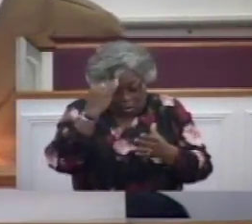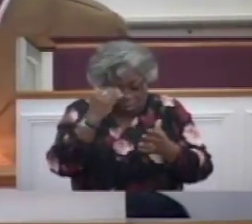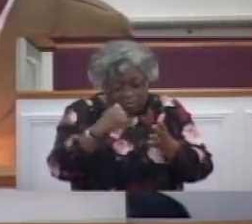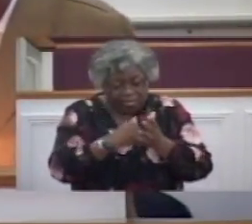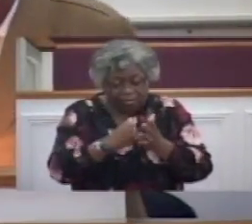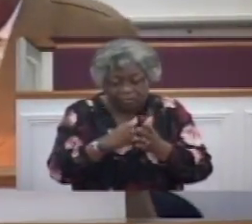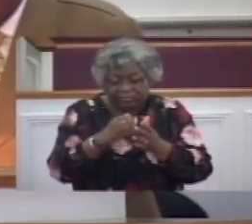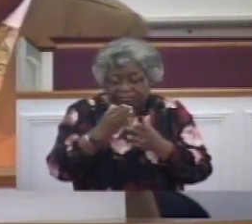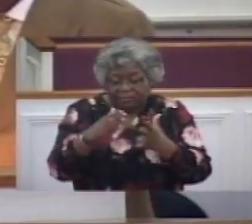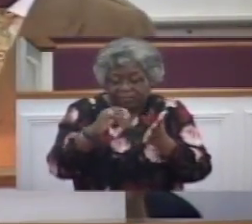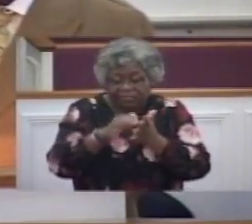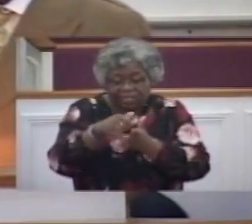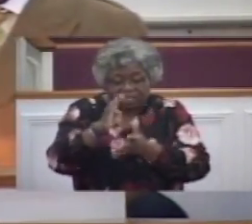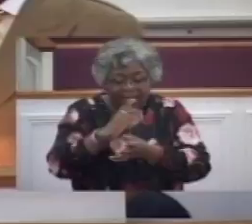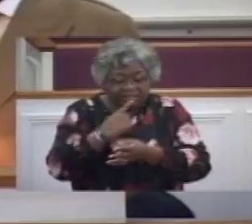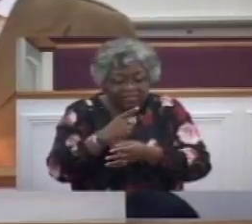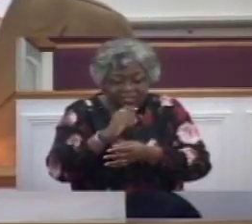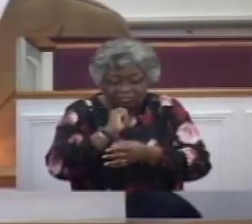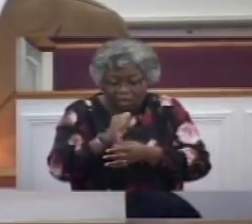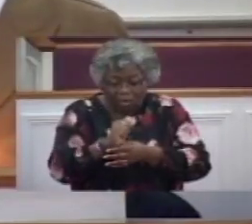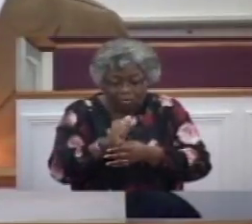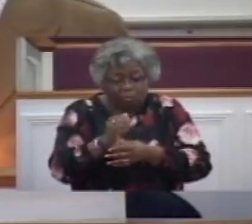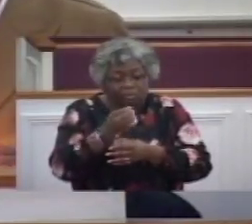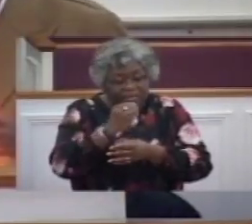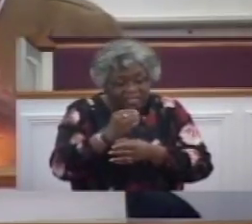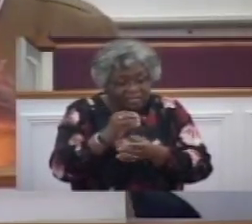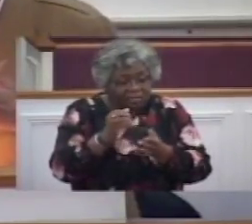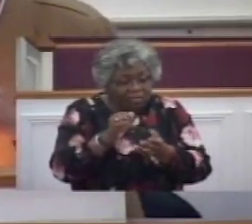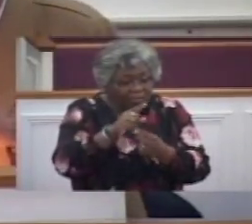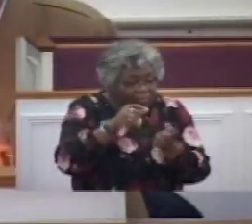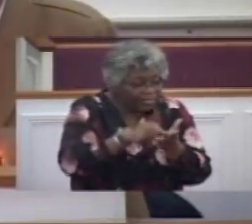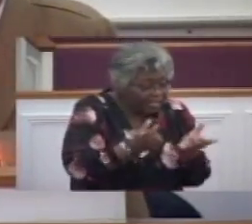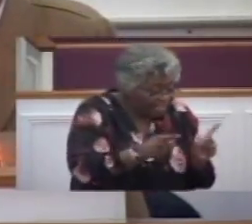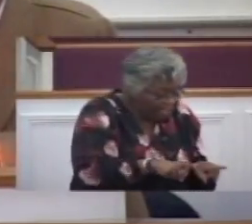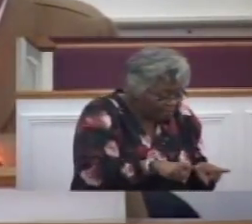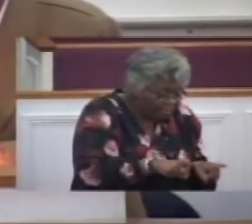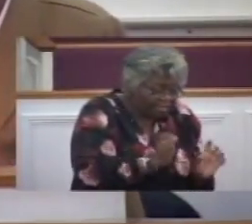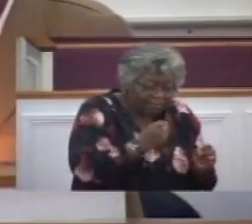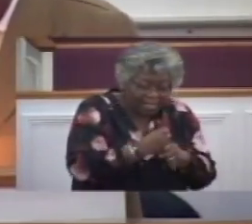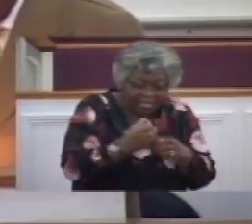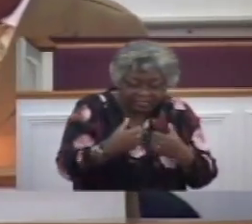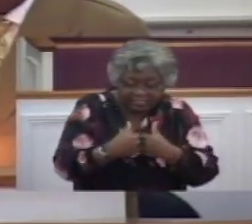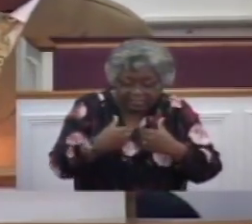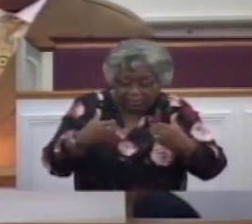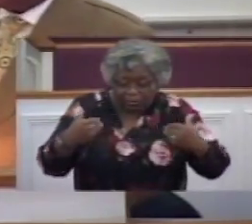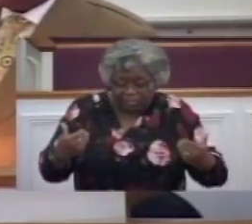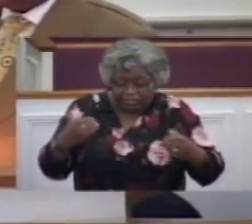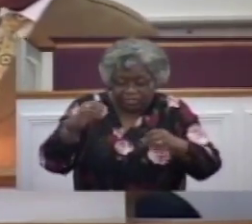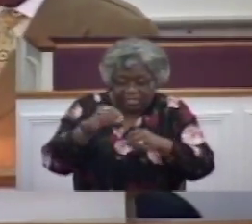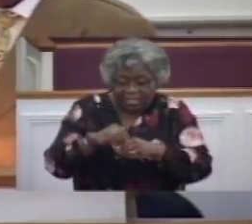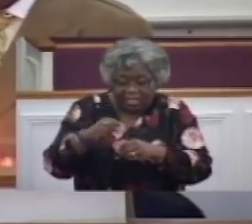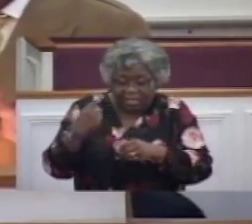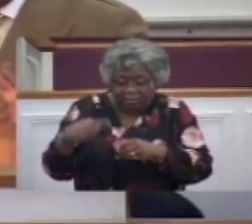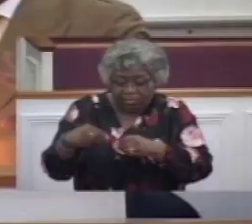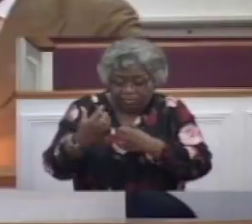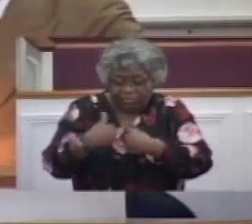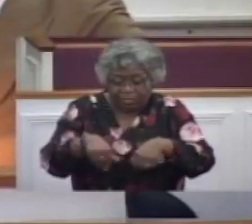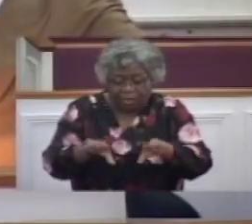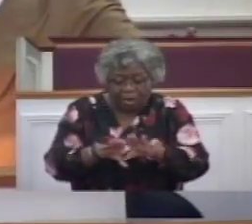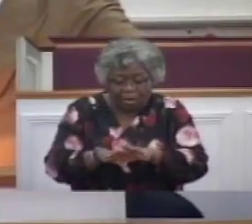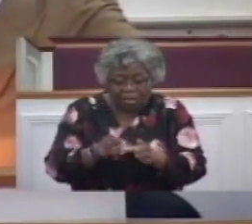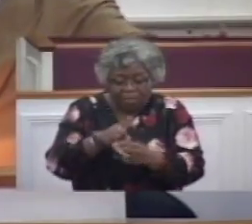don't eat. And when that happened, that caused a separation in the garden. And when